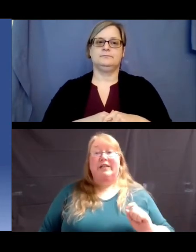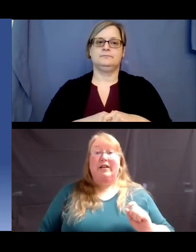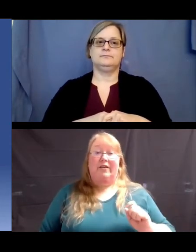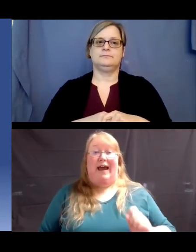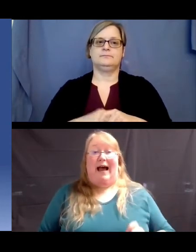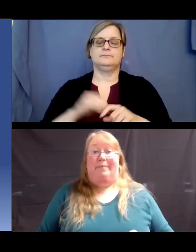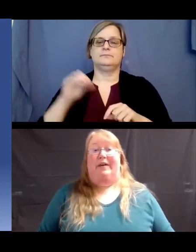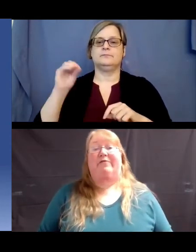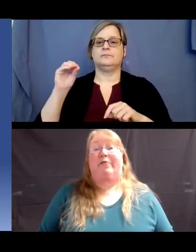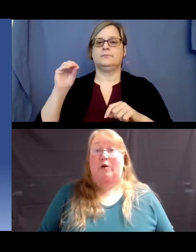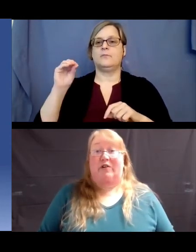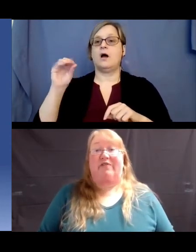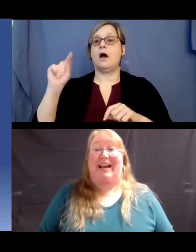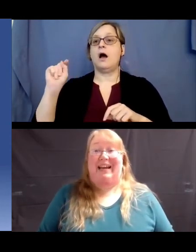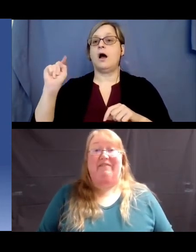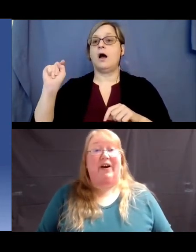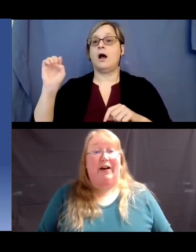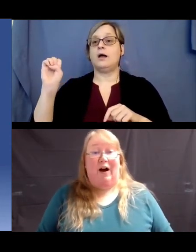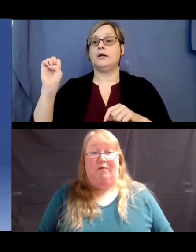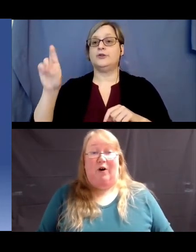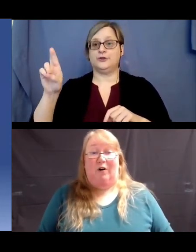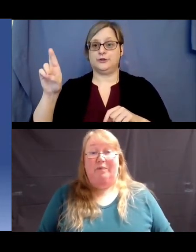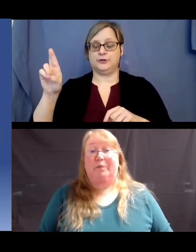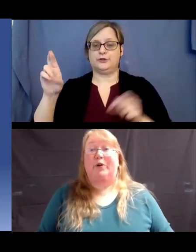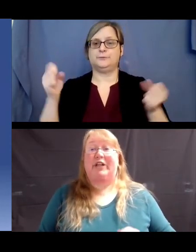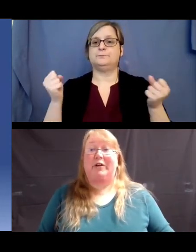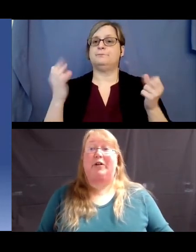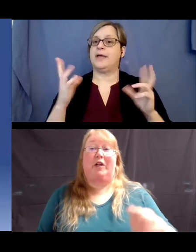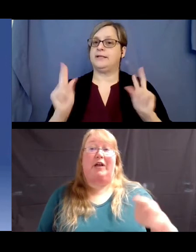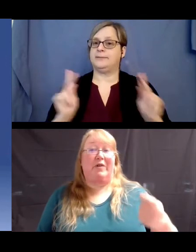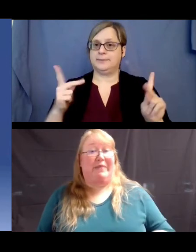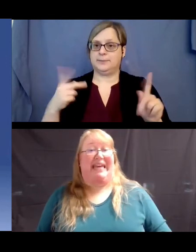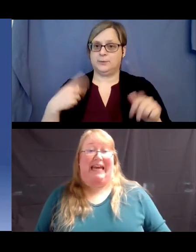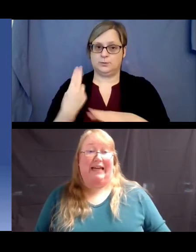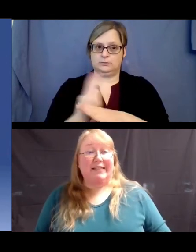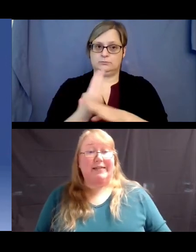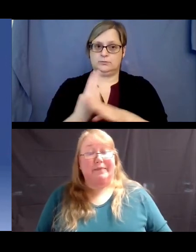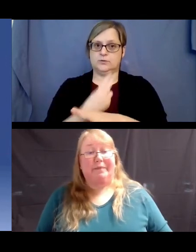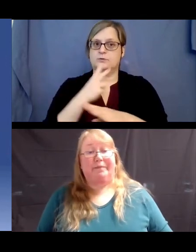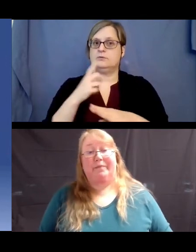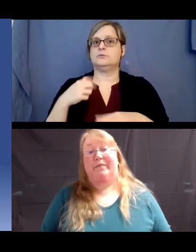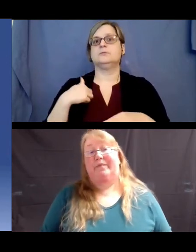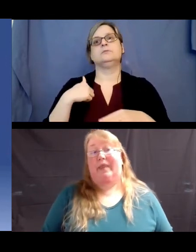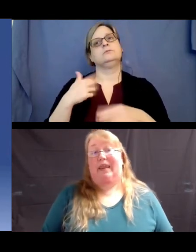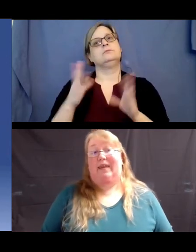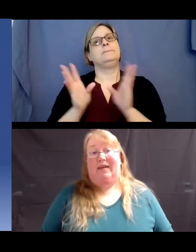Otter is another app that folks are finding very helpful, particularly with meetings.